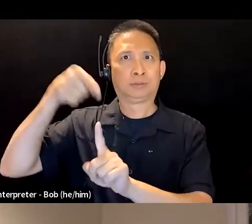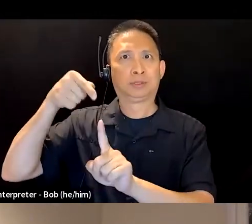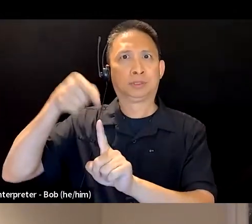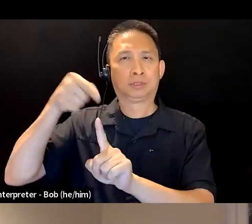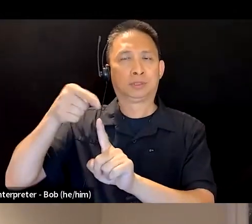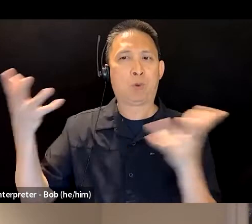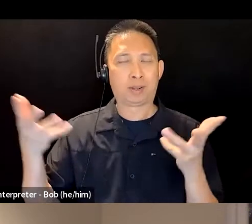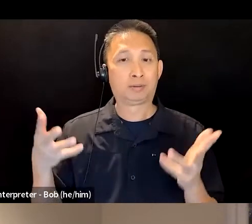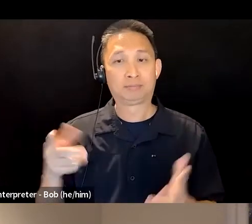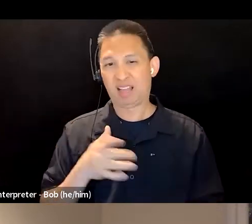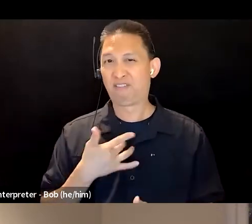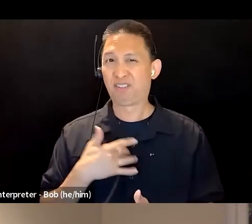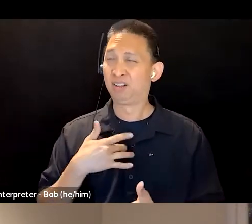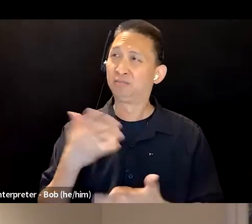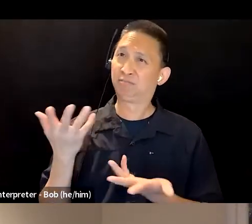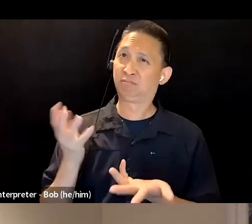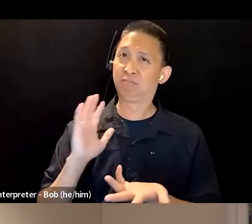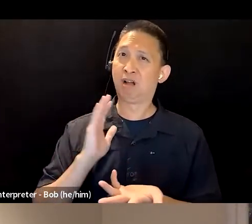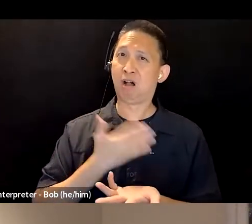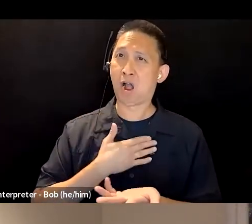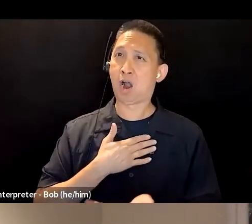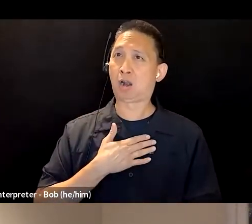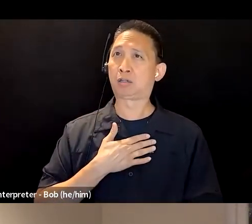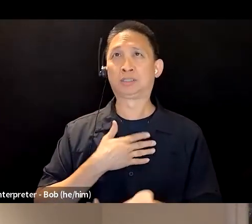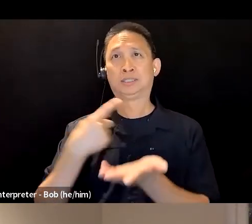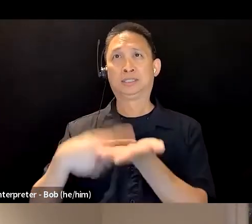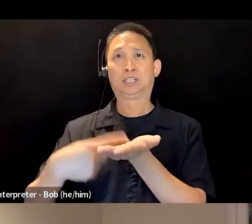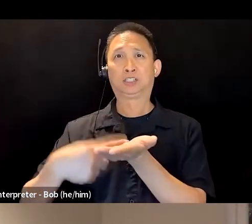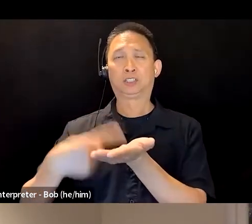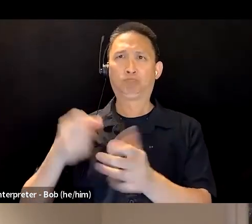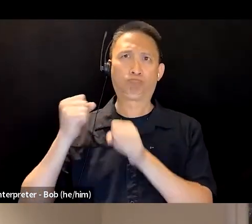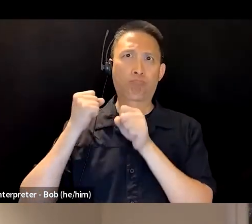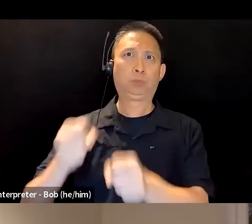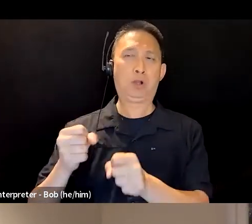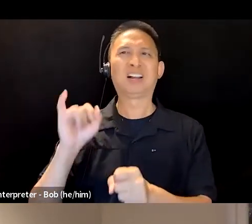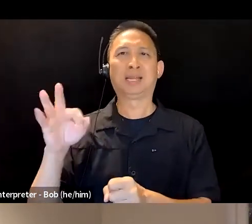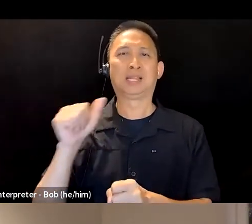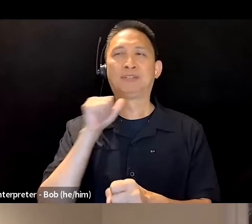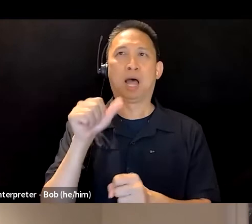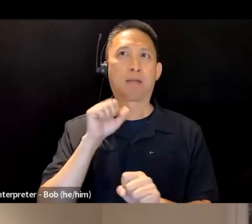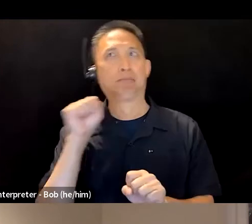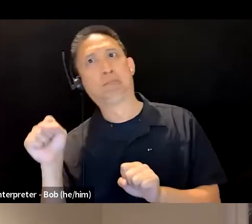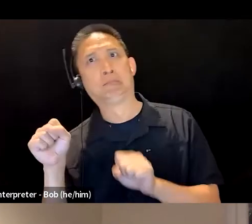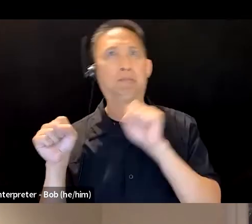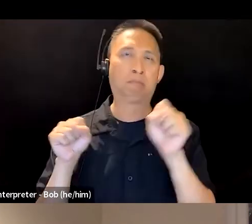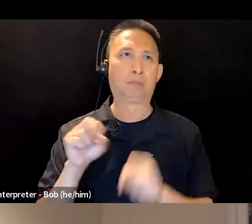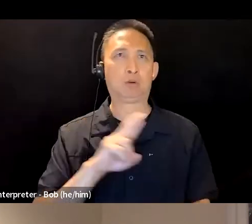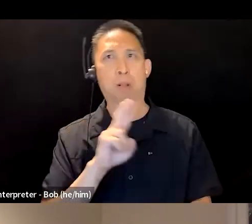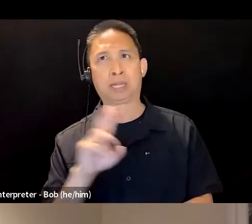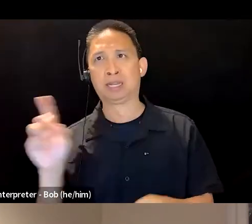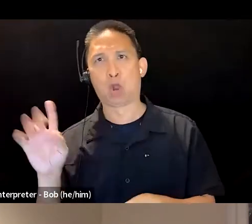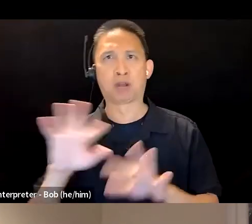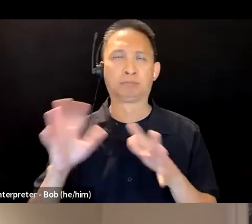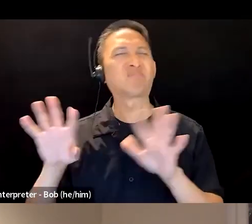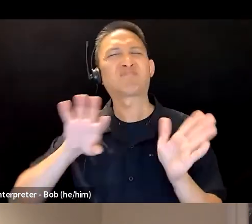is stronger if it doesn't get dragged into partisan polarization, which there's just